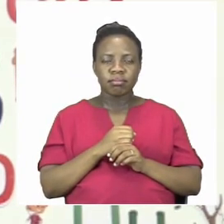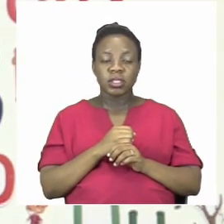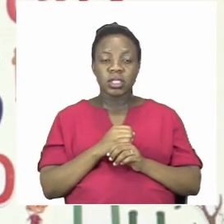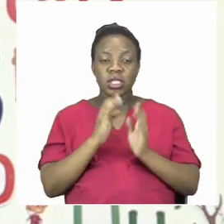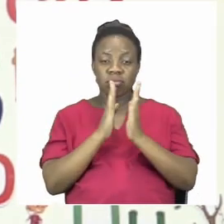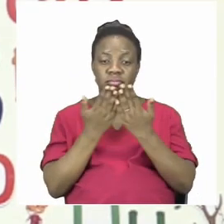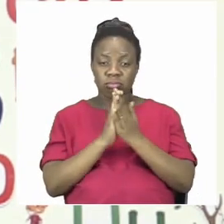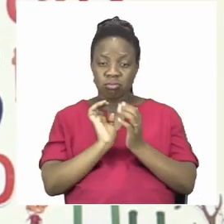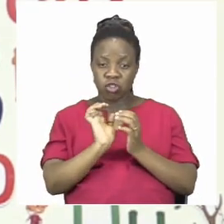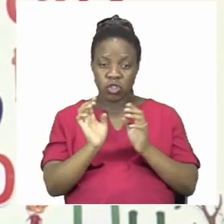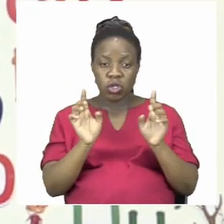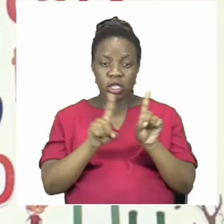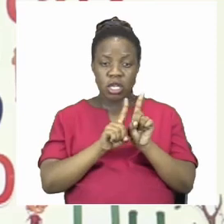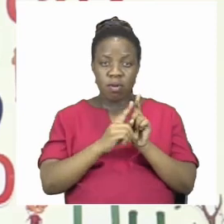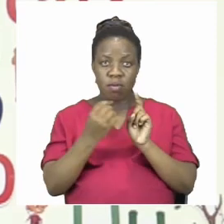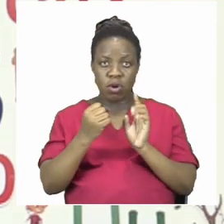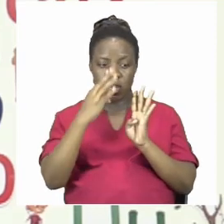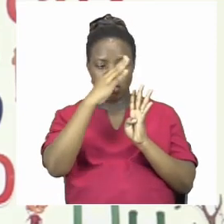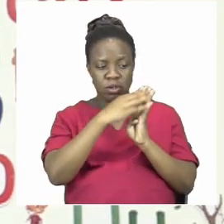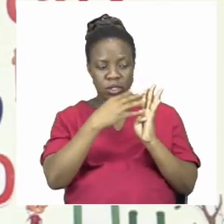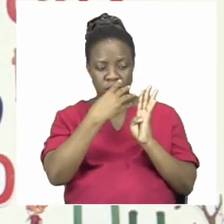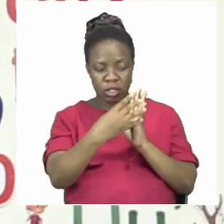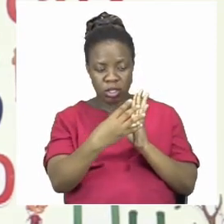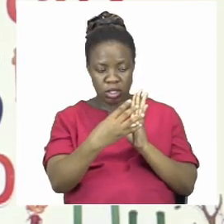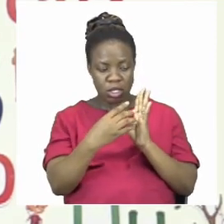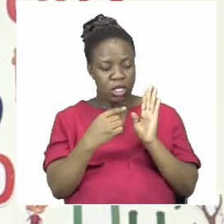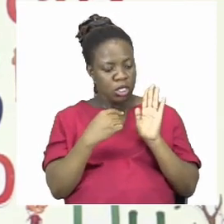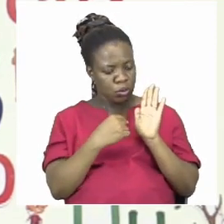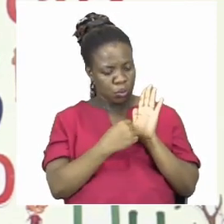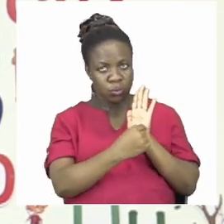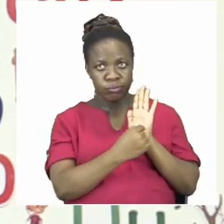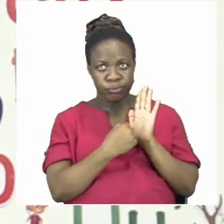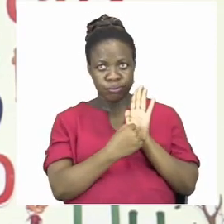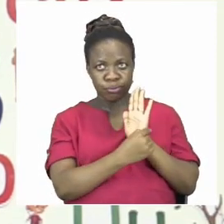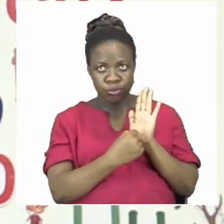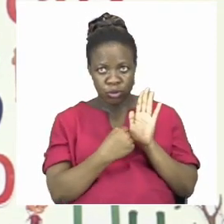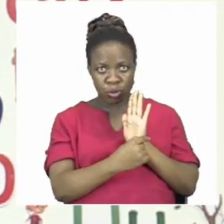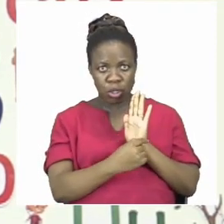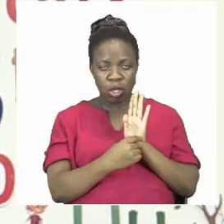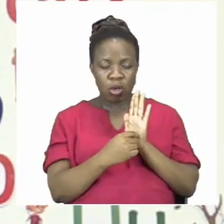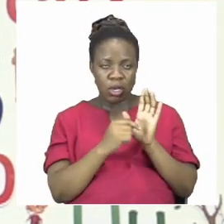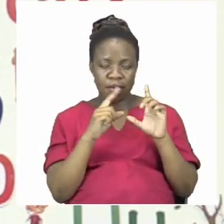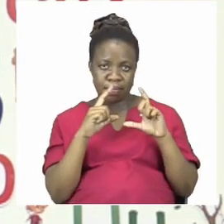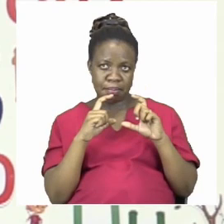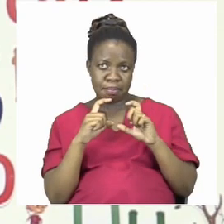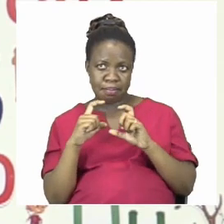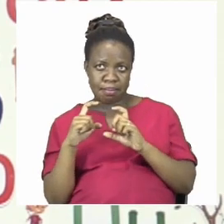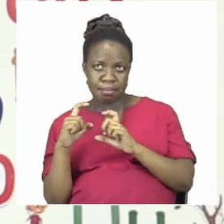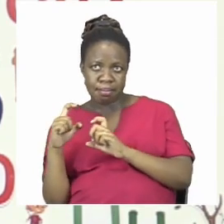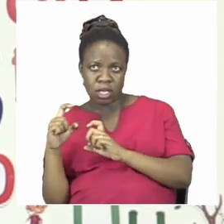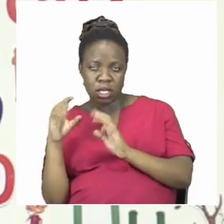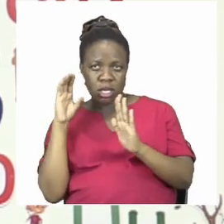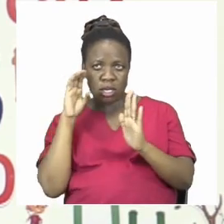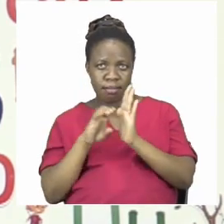table, and then you have the key at the bottom of the table. Now I just put in the first key